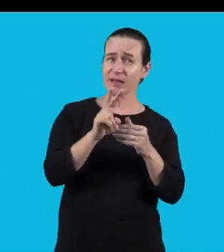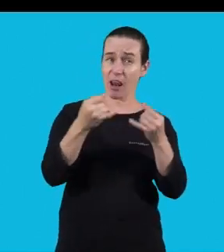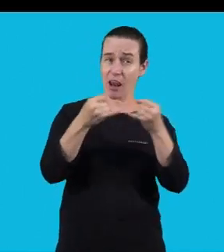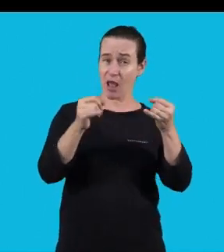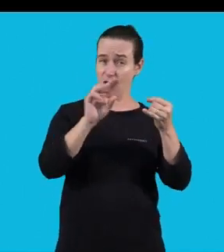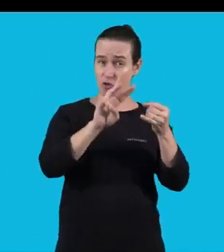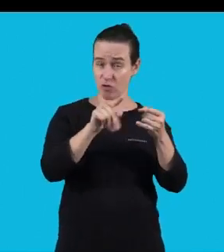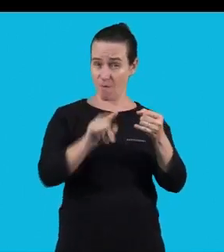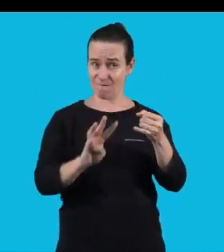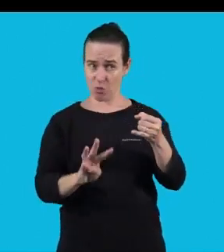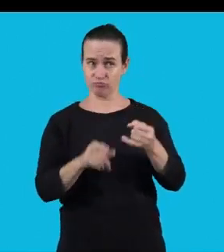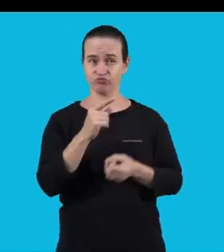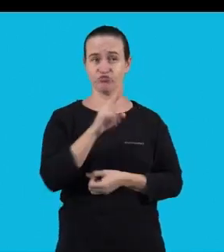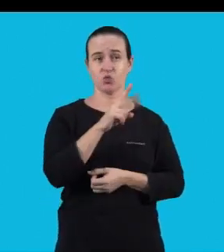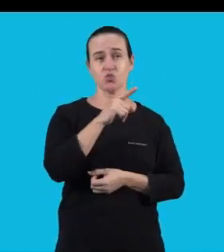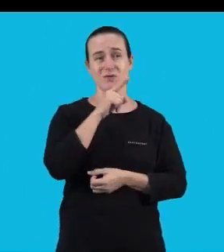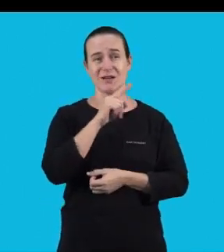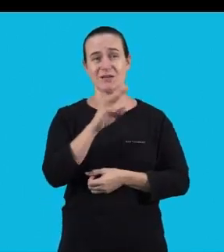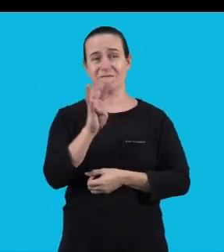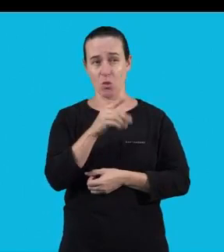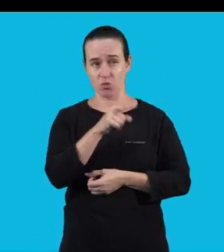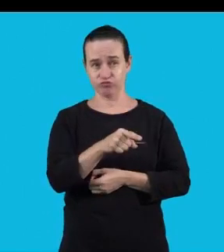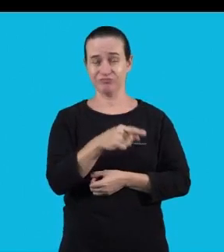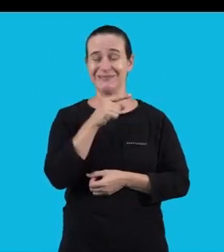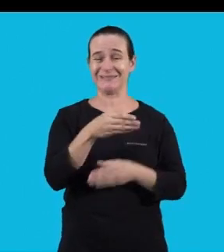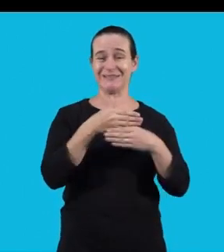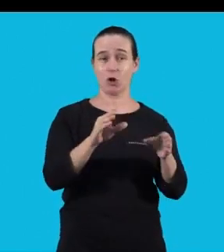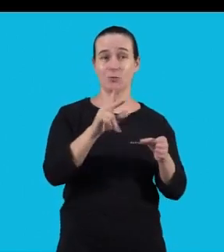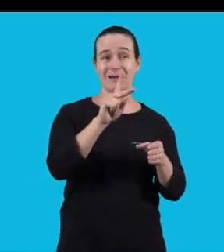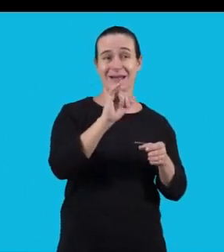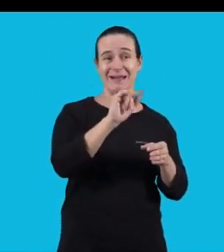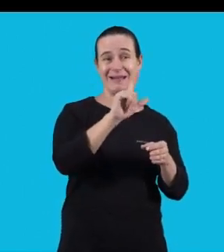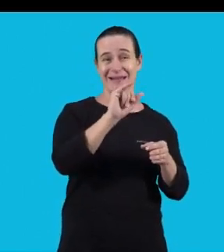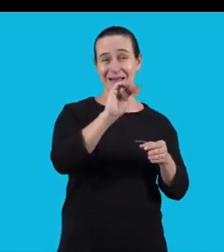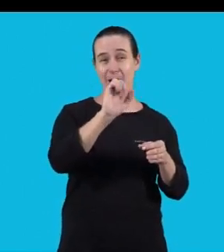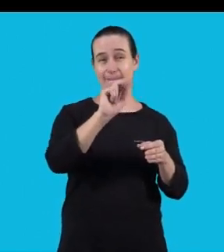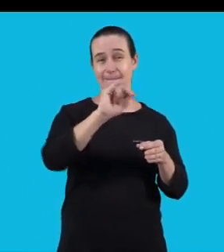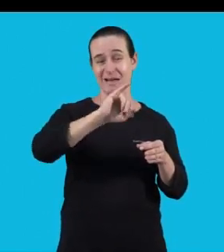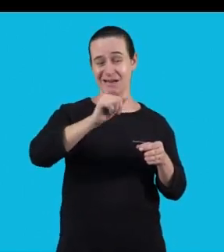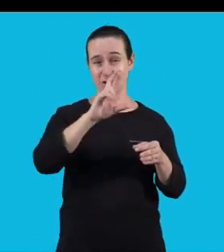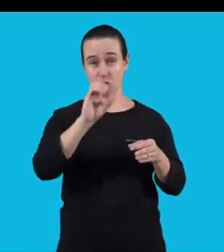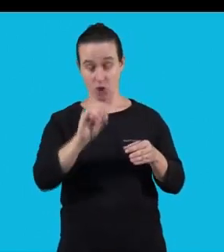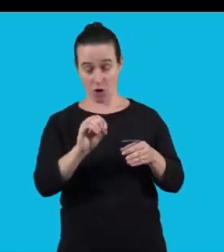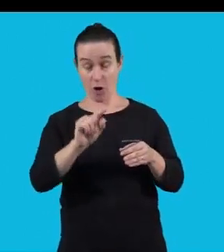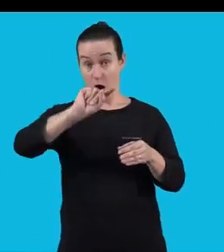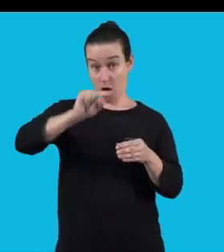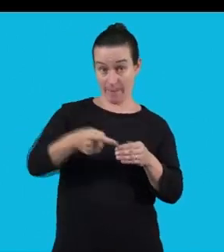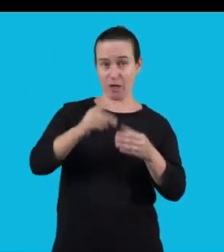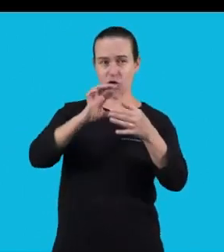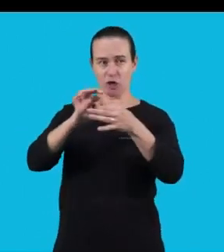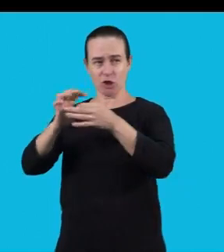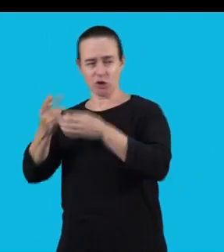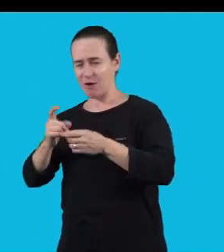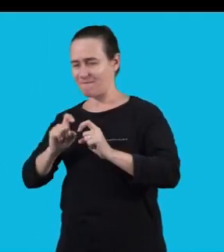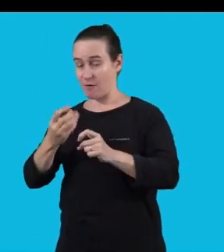lines 3 to 4. In 2004, he opened Kilimanjaro, comma, a chain of fast food